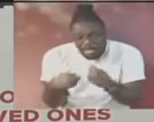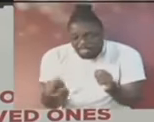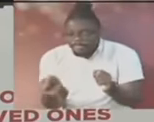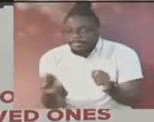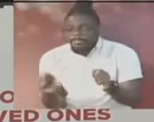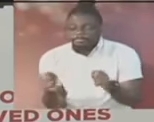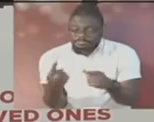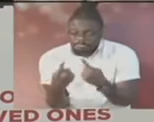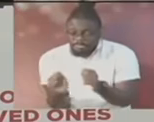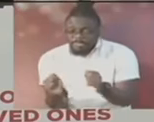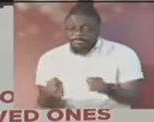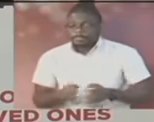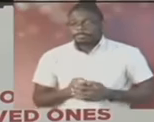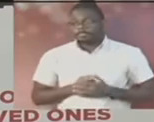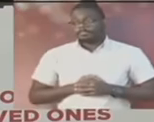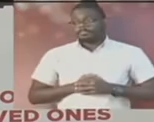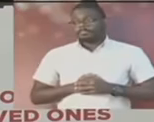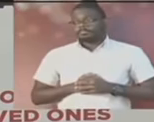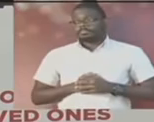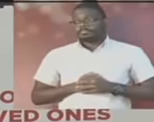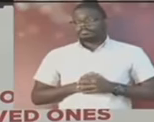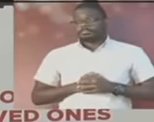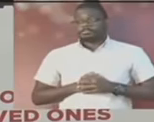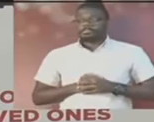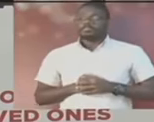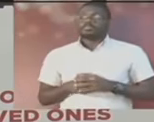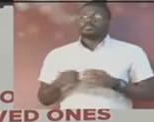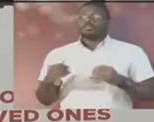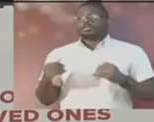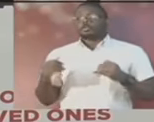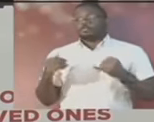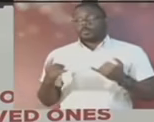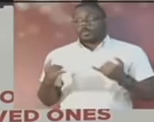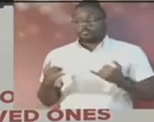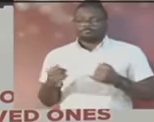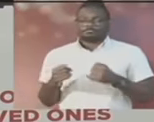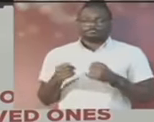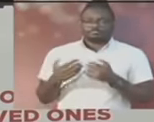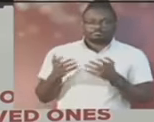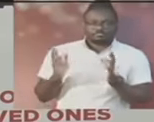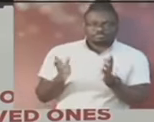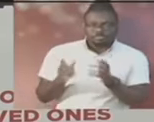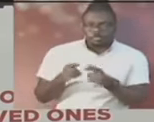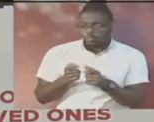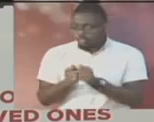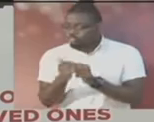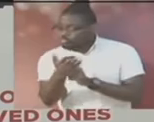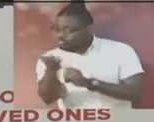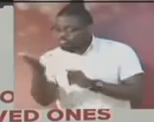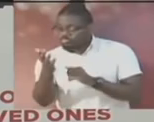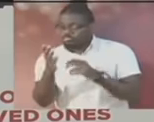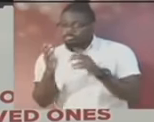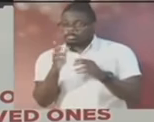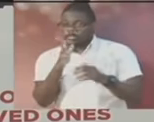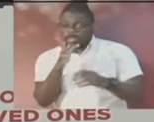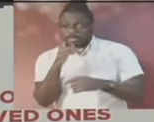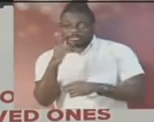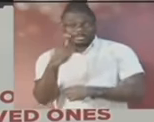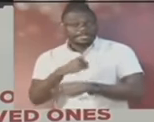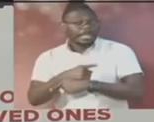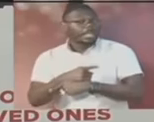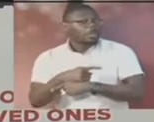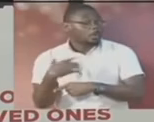system. As I close today, I want to discuss with you, I want to share with you Mother's Day. We